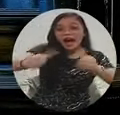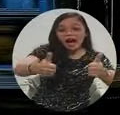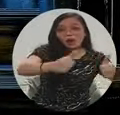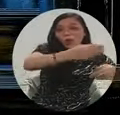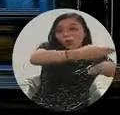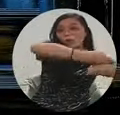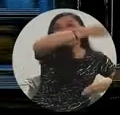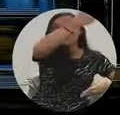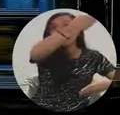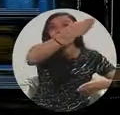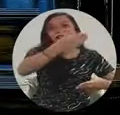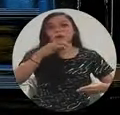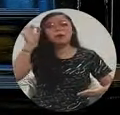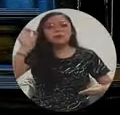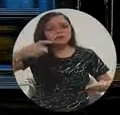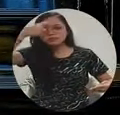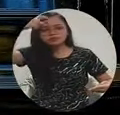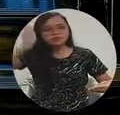wakita,